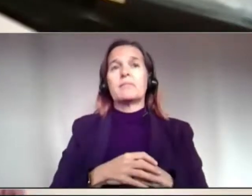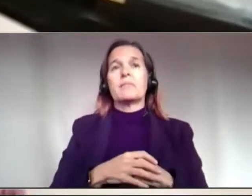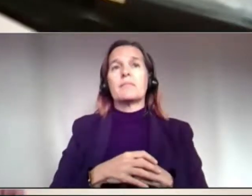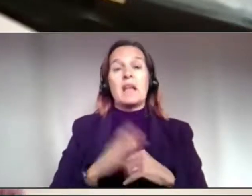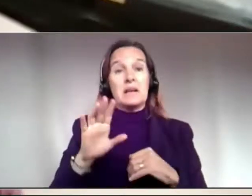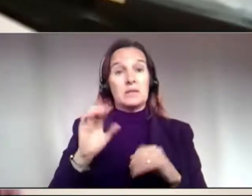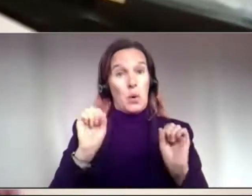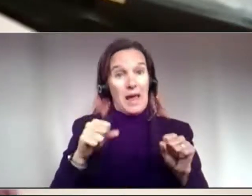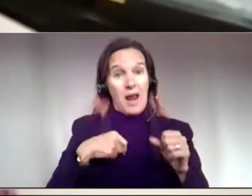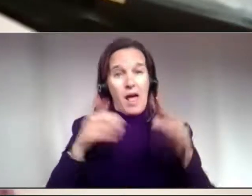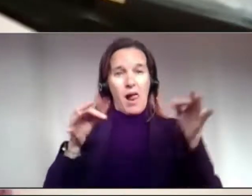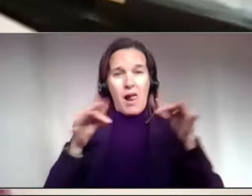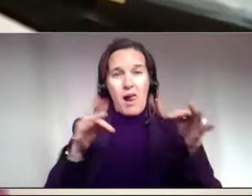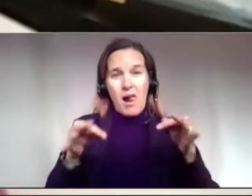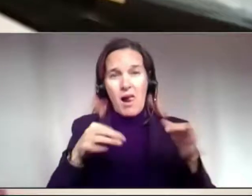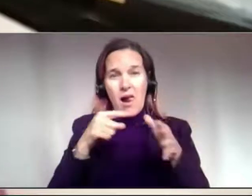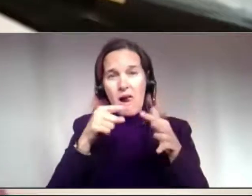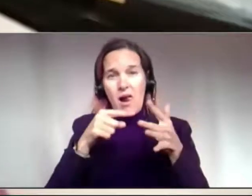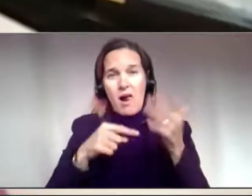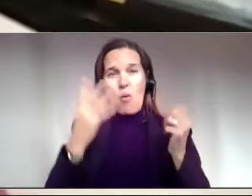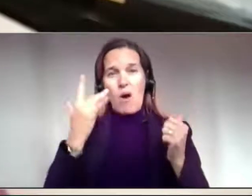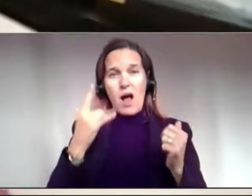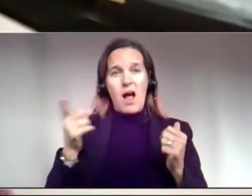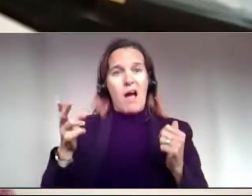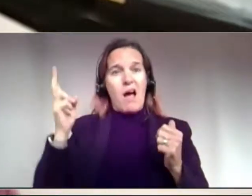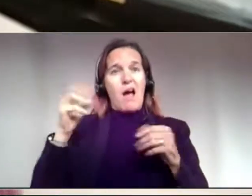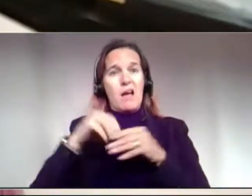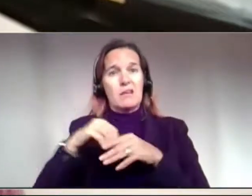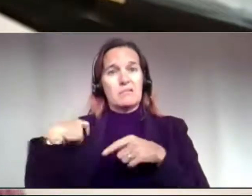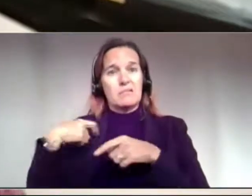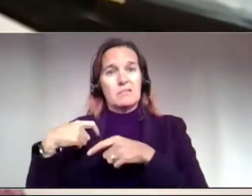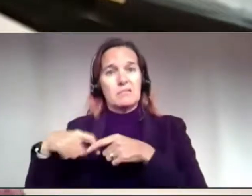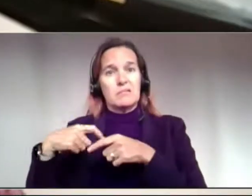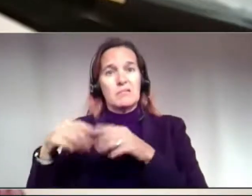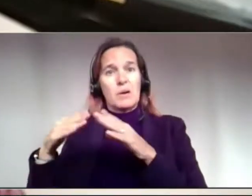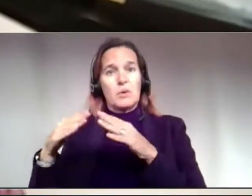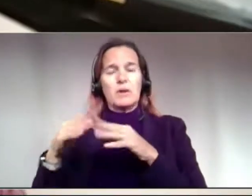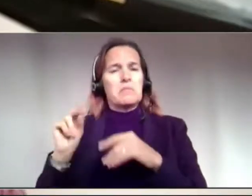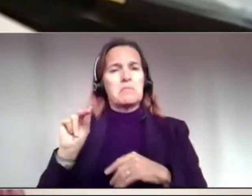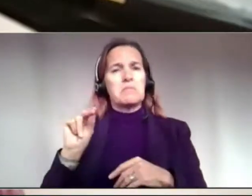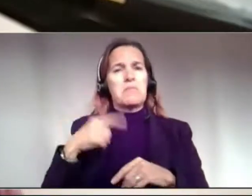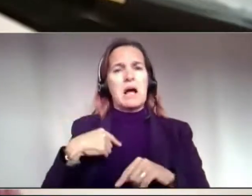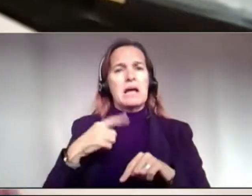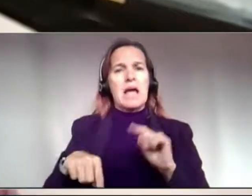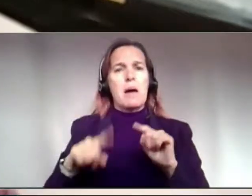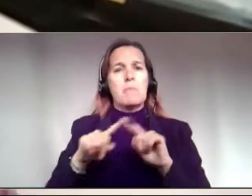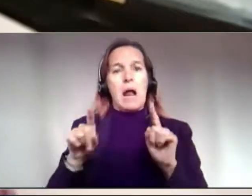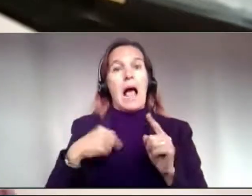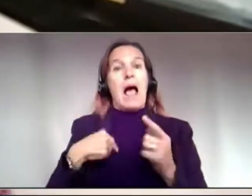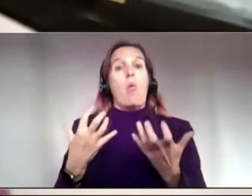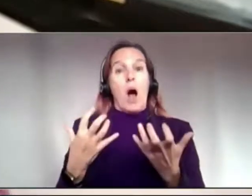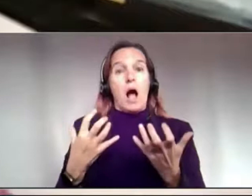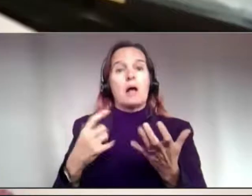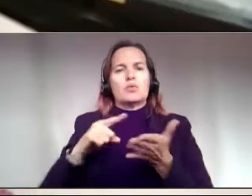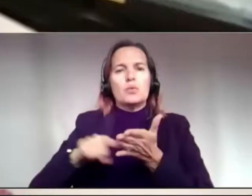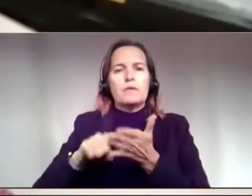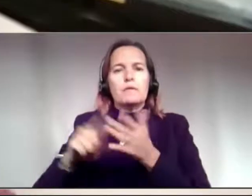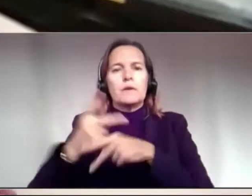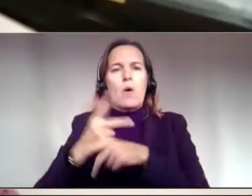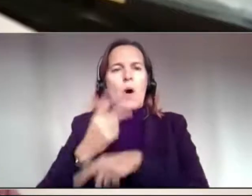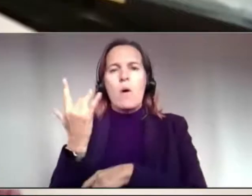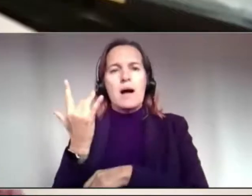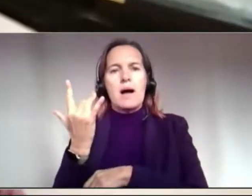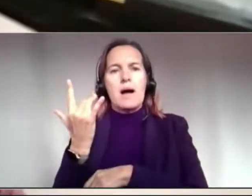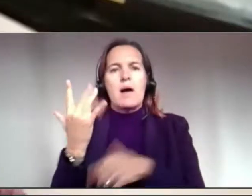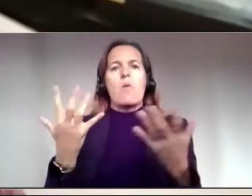of the reasons why there is that disparity, but the disparity is something we desperately want to understand and get on top of, both here